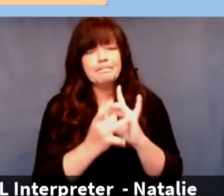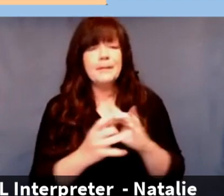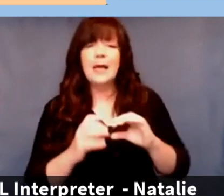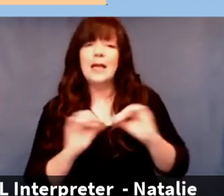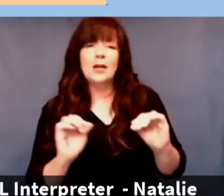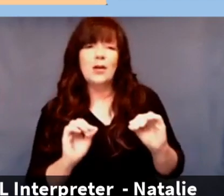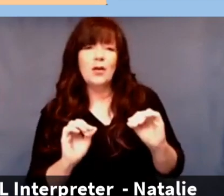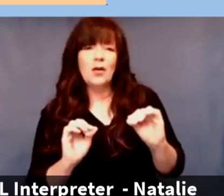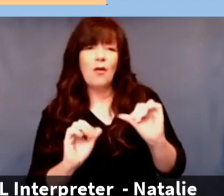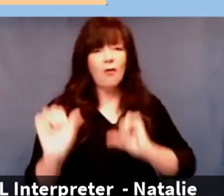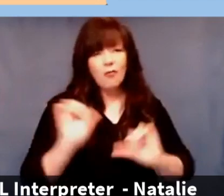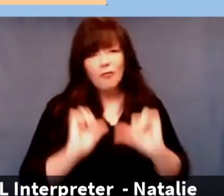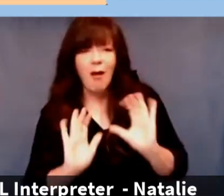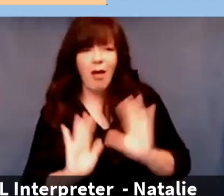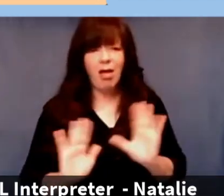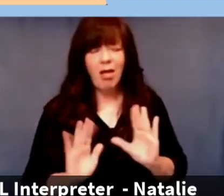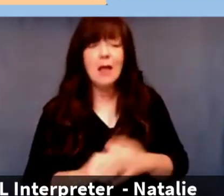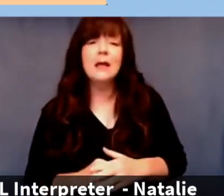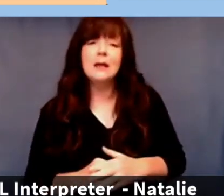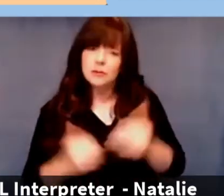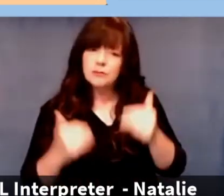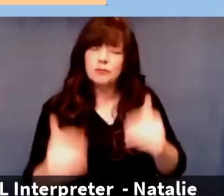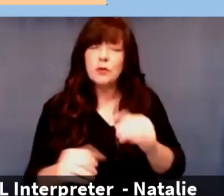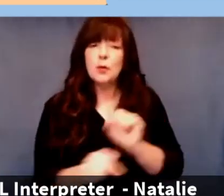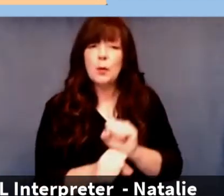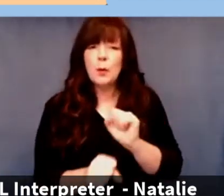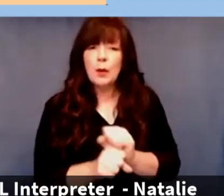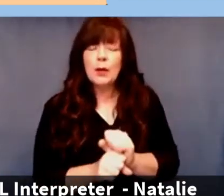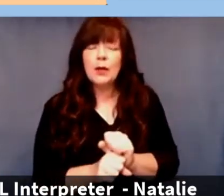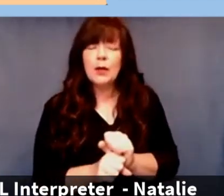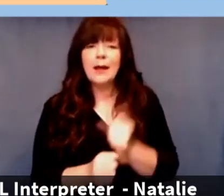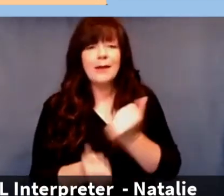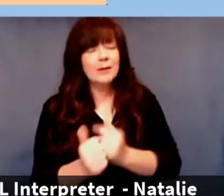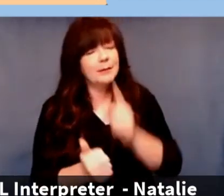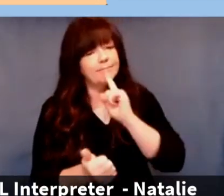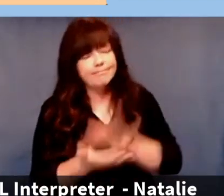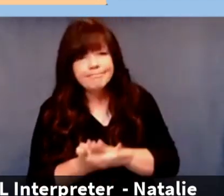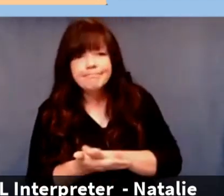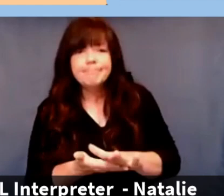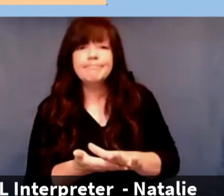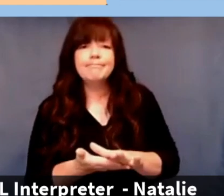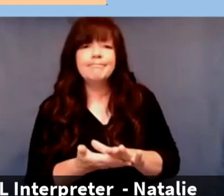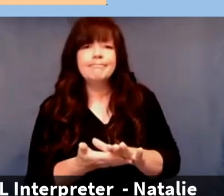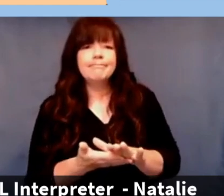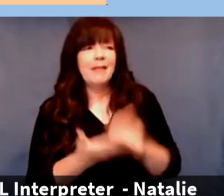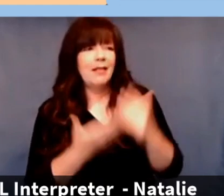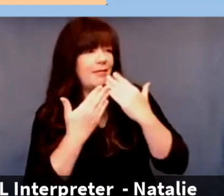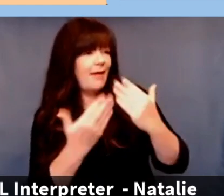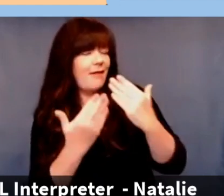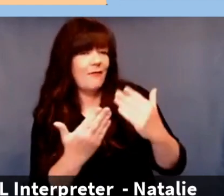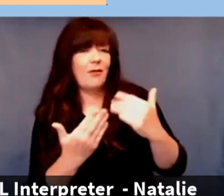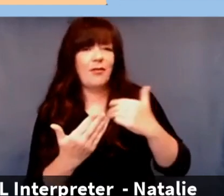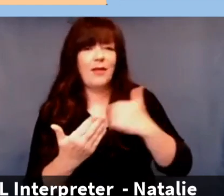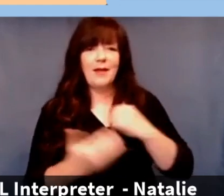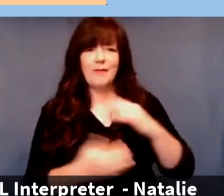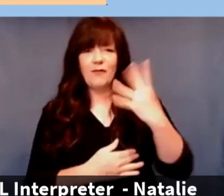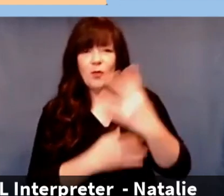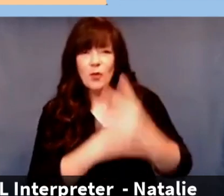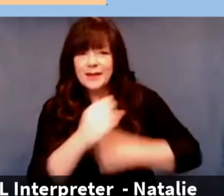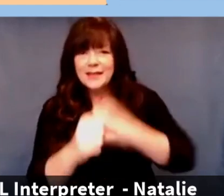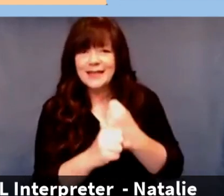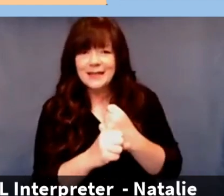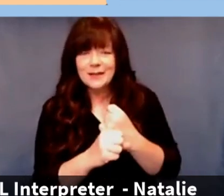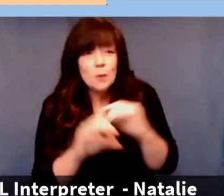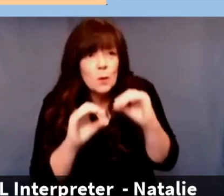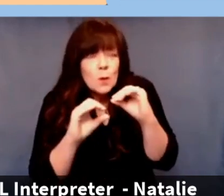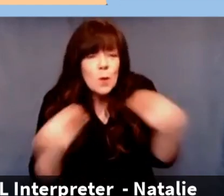like just get the work done, very gracious. Everyone is just thankful that there's like a fourth season, so no one's